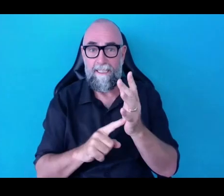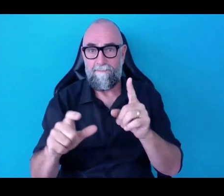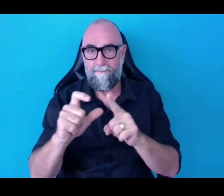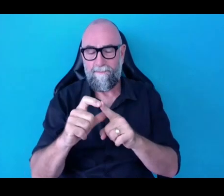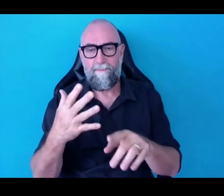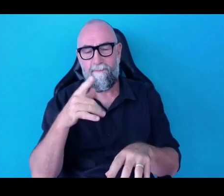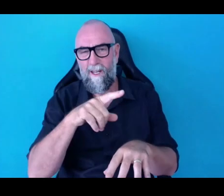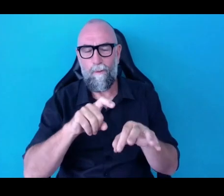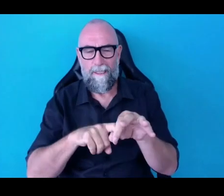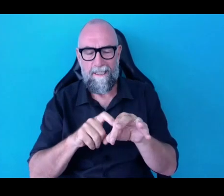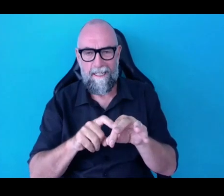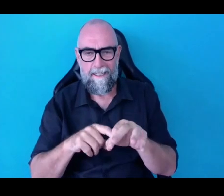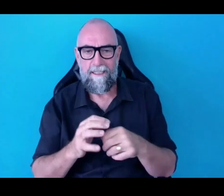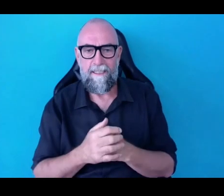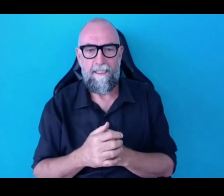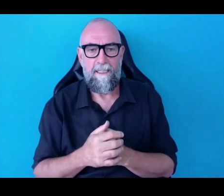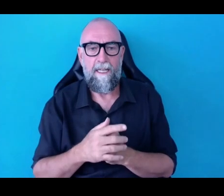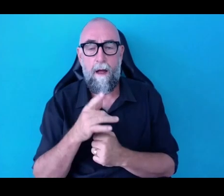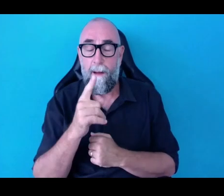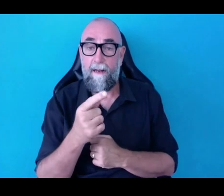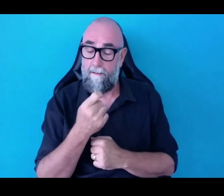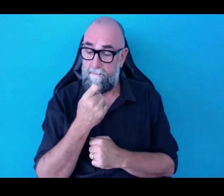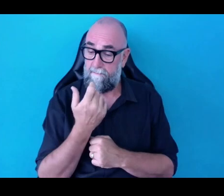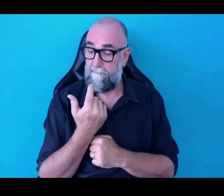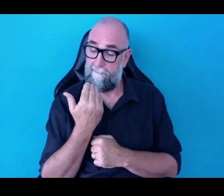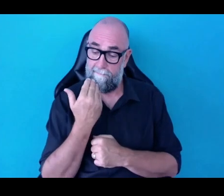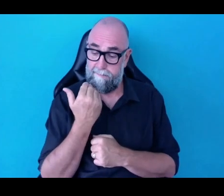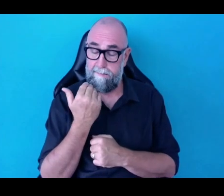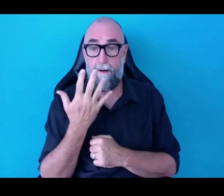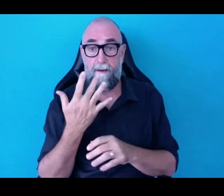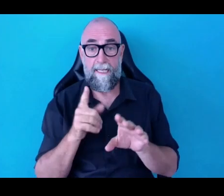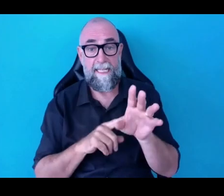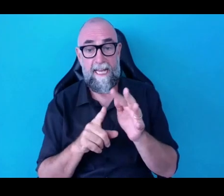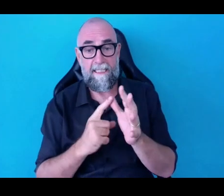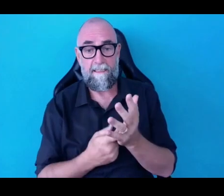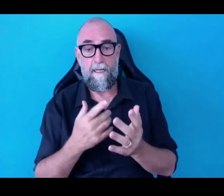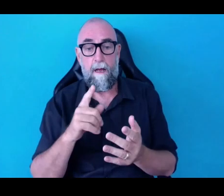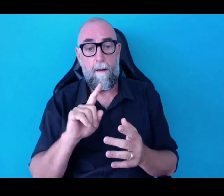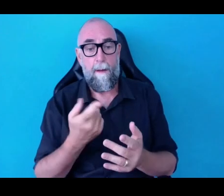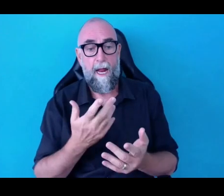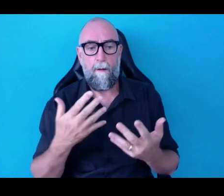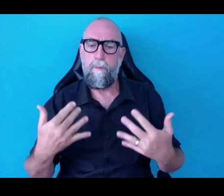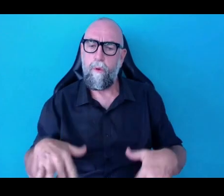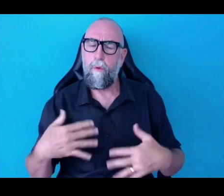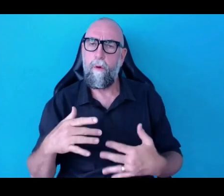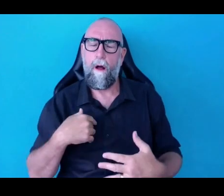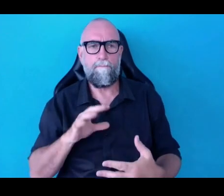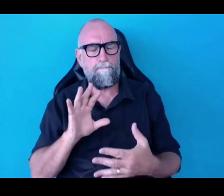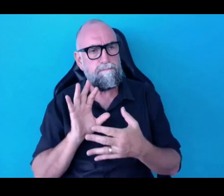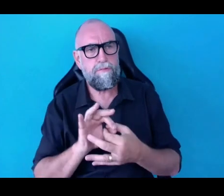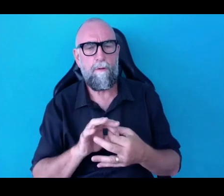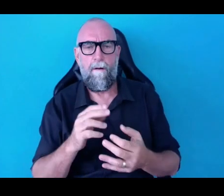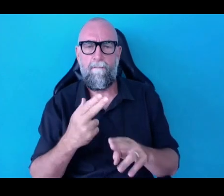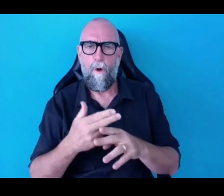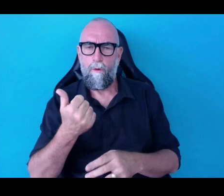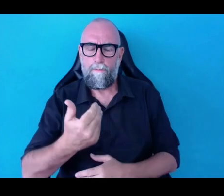me, particularly in the last few years, so interested in philanthropic engagement and the duty of care